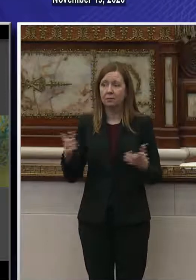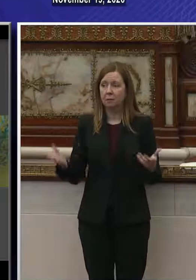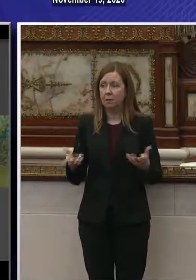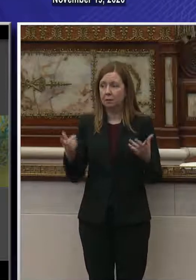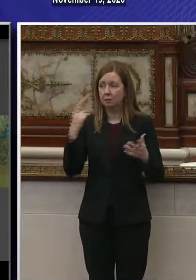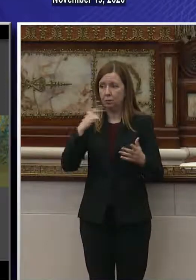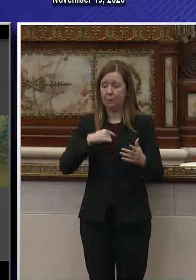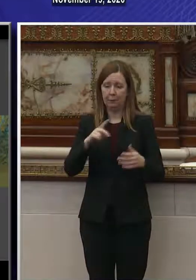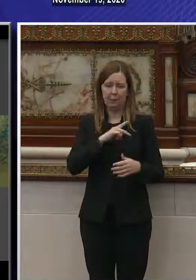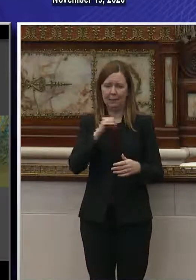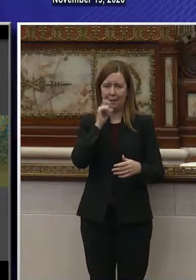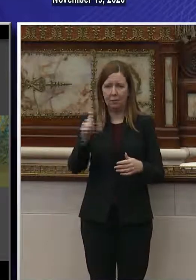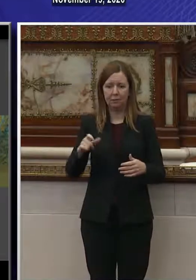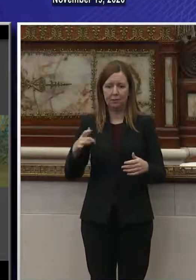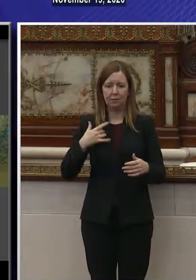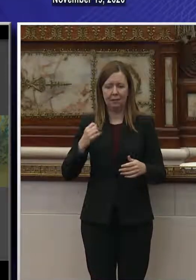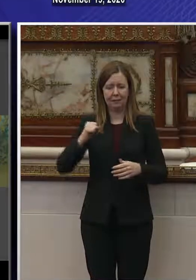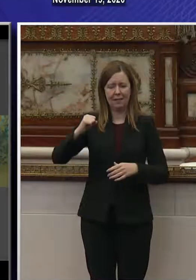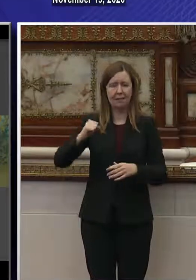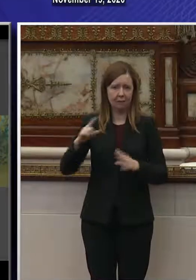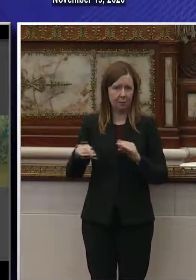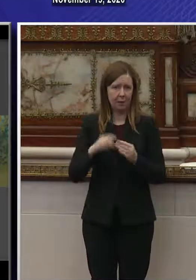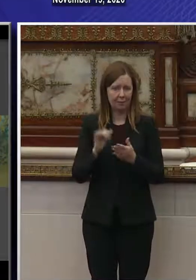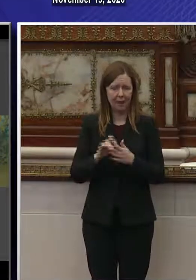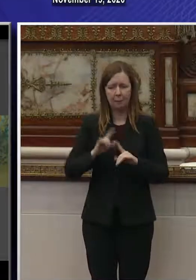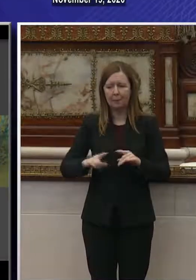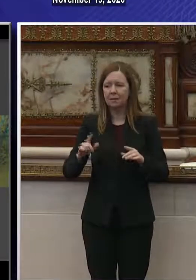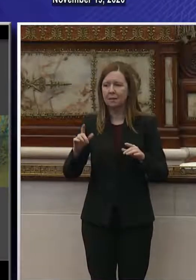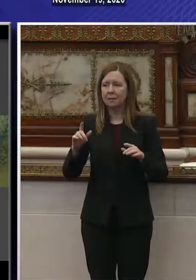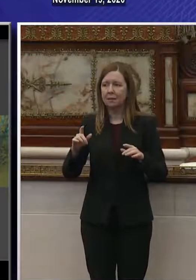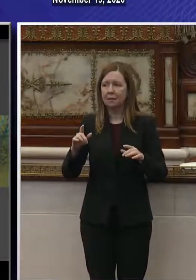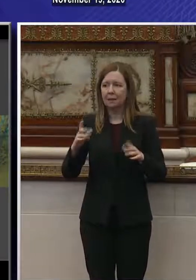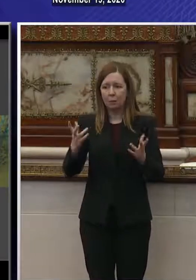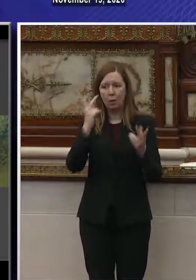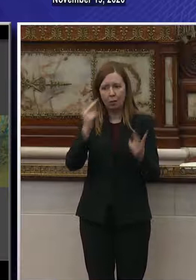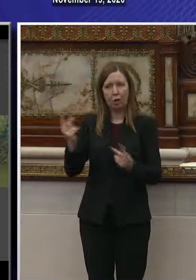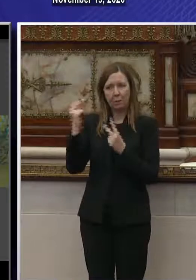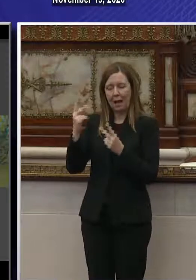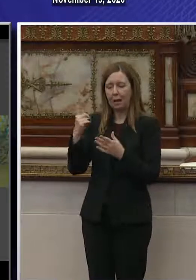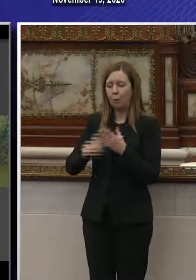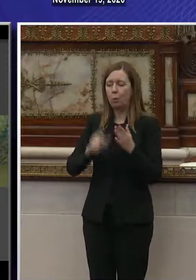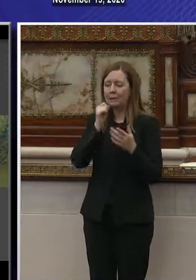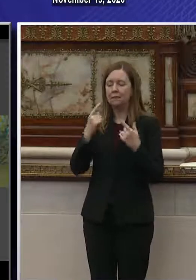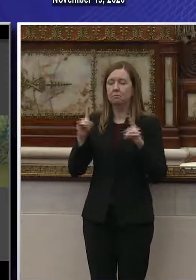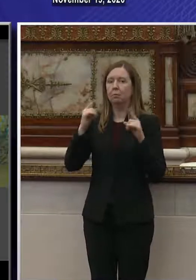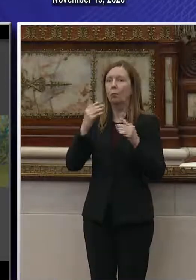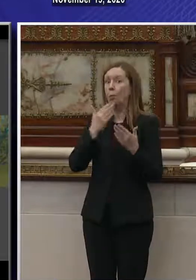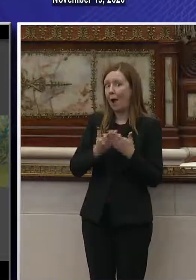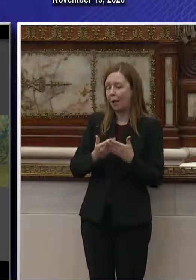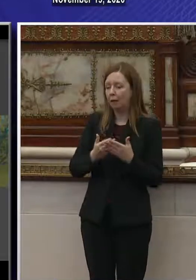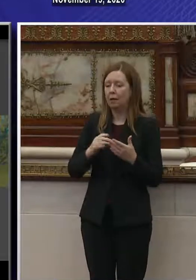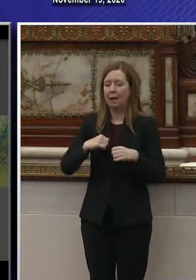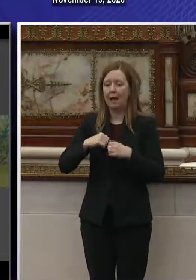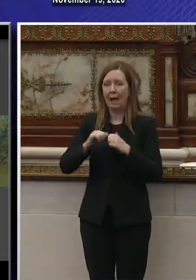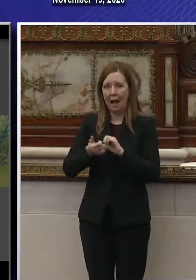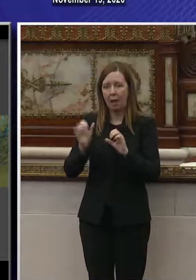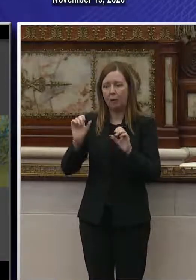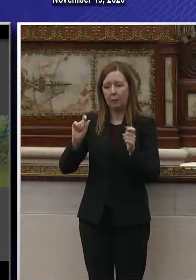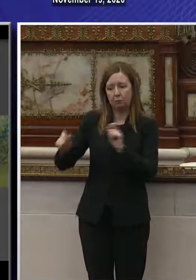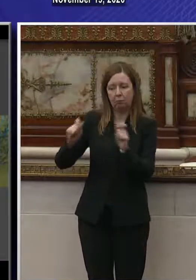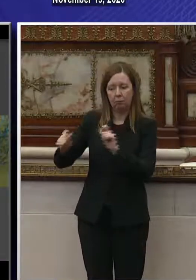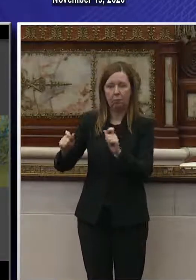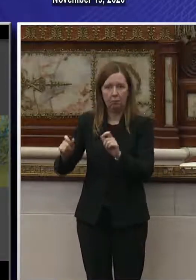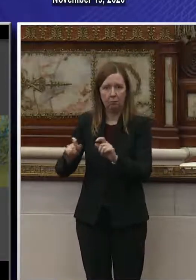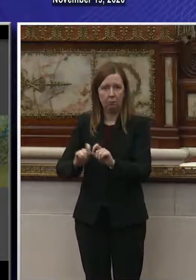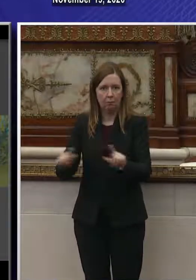for me personally, I don't have to feel defensive about, is the inability to look back on what did not go as well and make sure that we can make amends as we do the